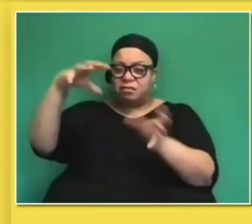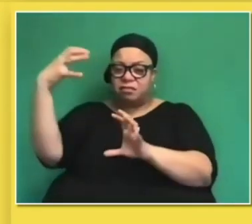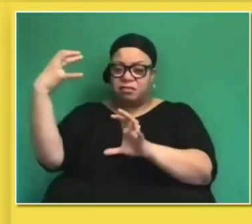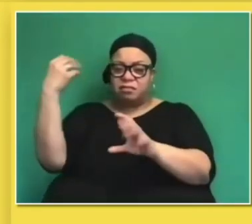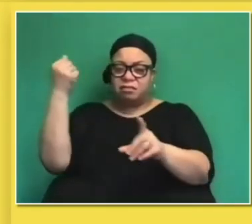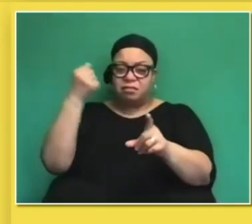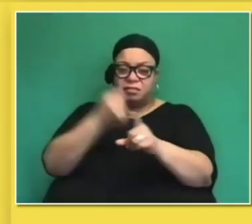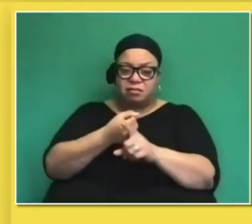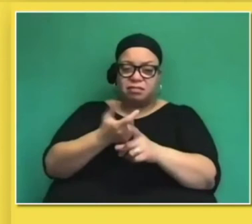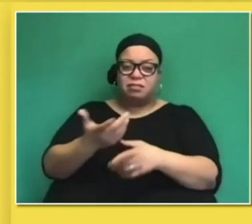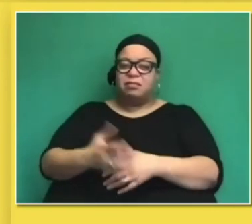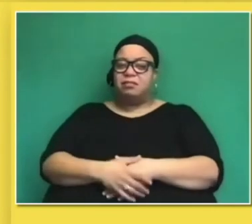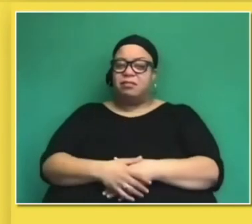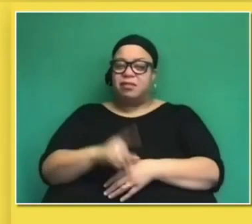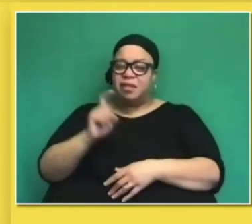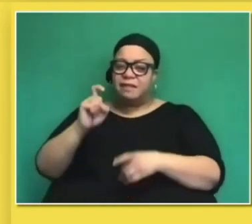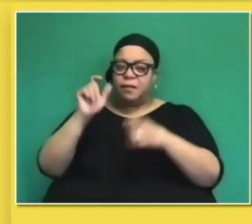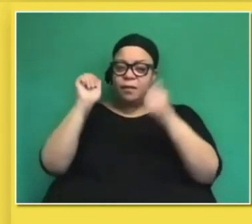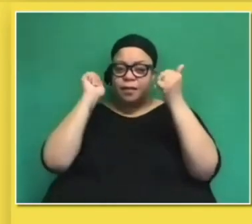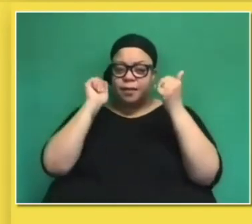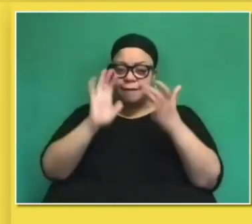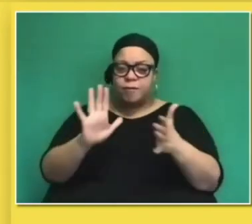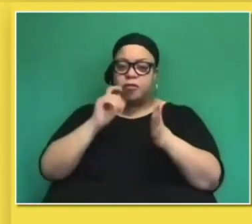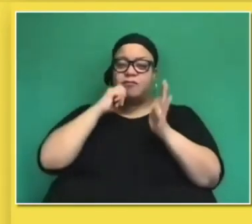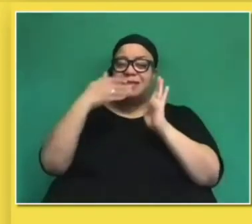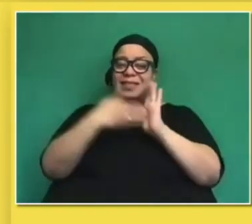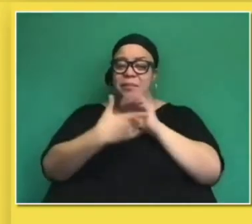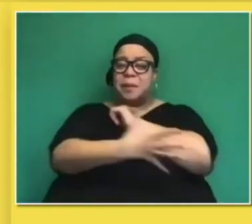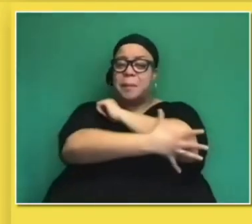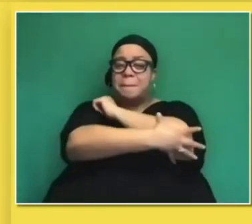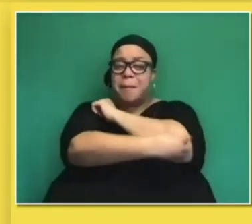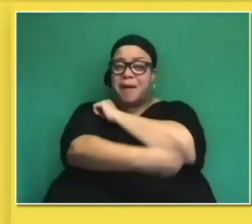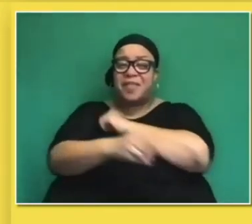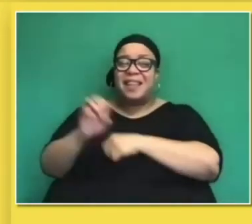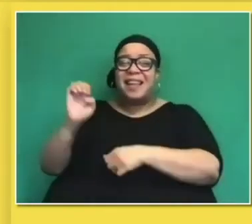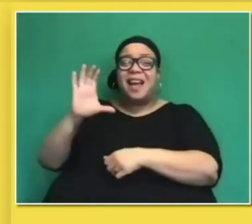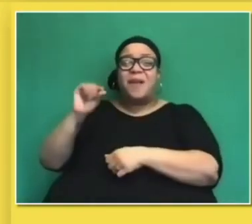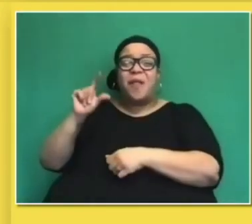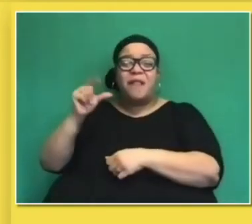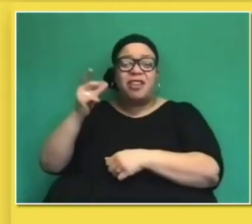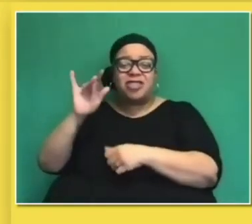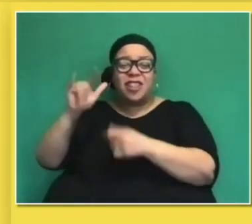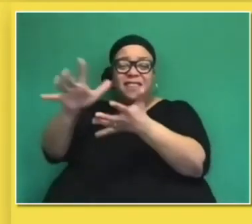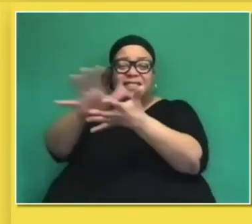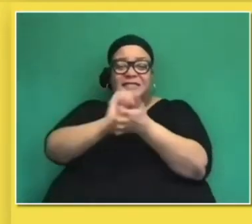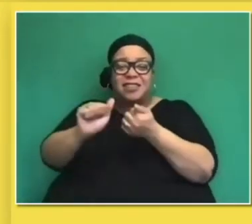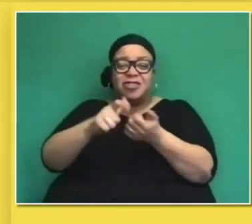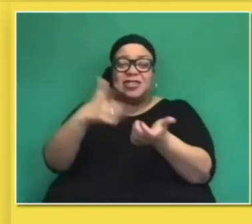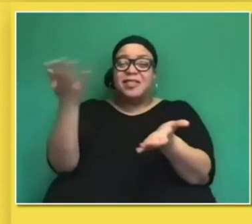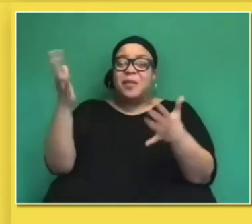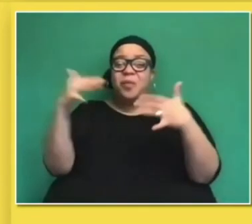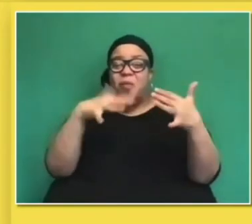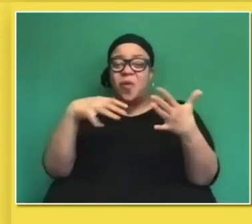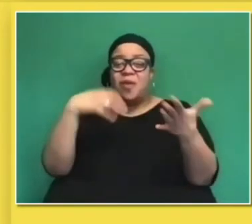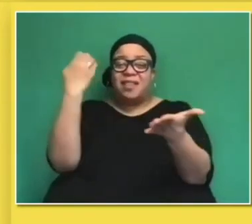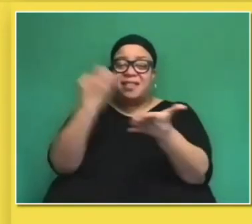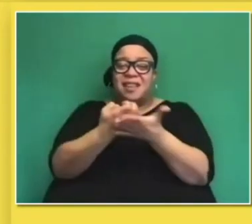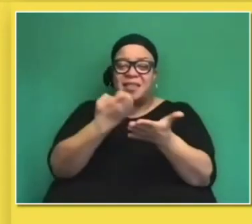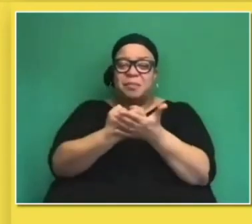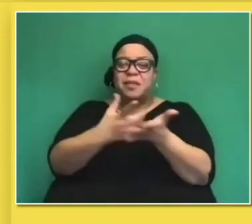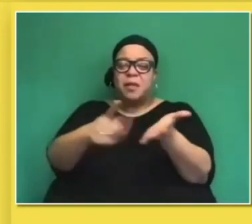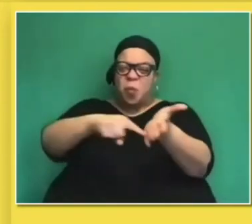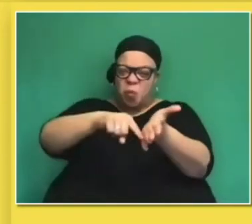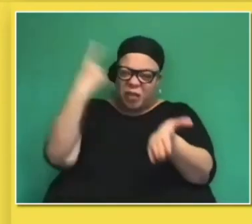We are continuing to organize. The Poor People's Campaign, a national call for moral revival, will be organizing